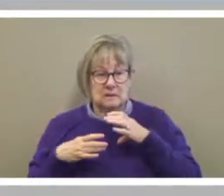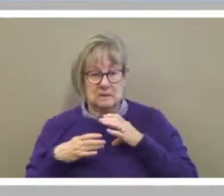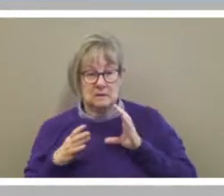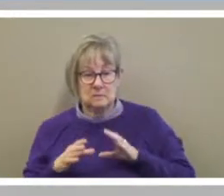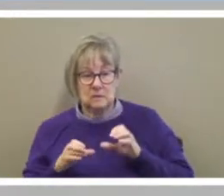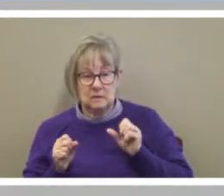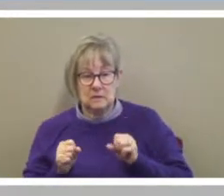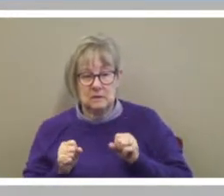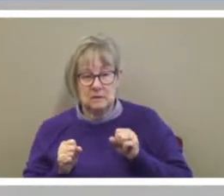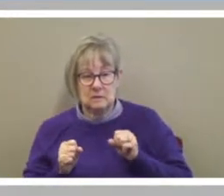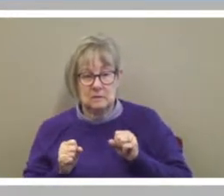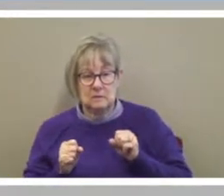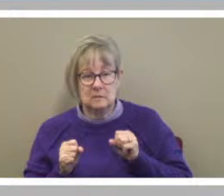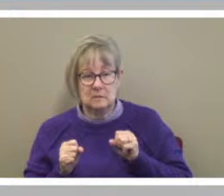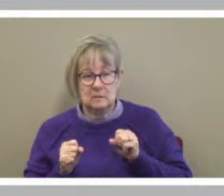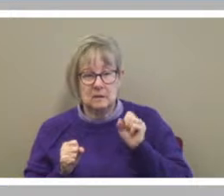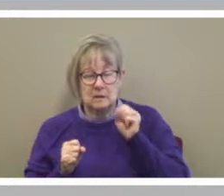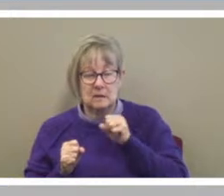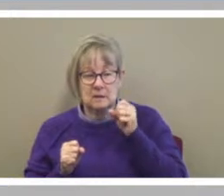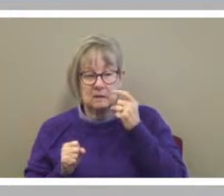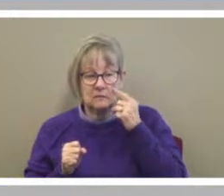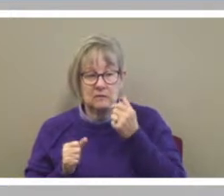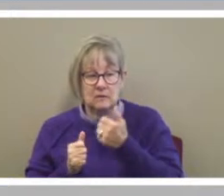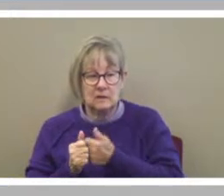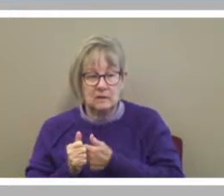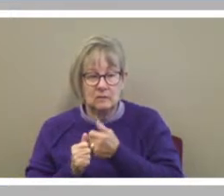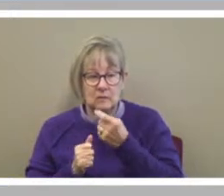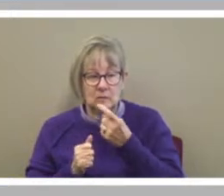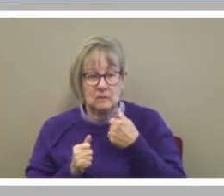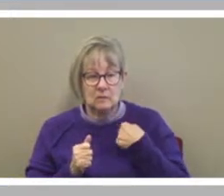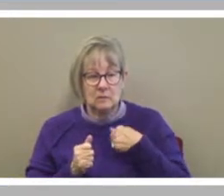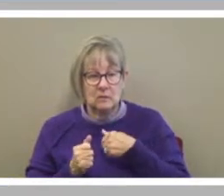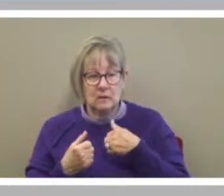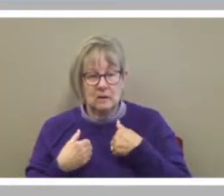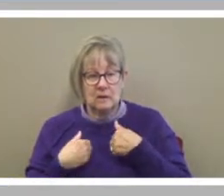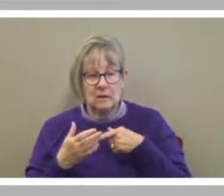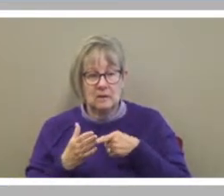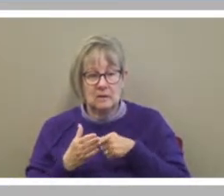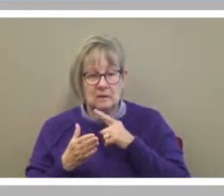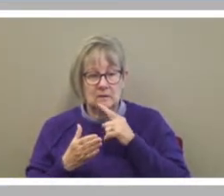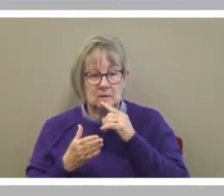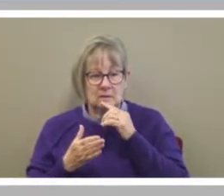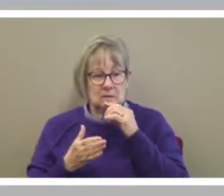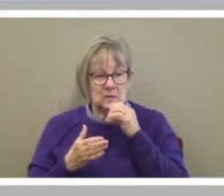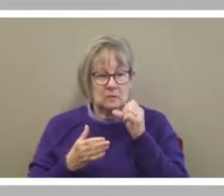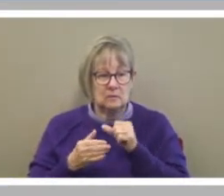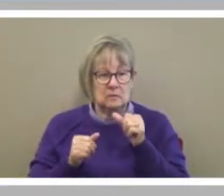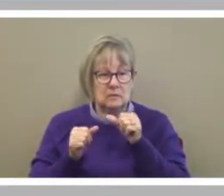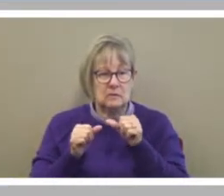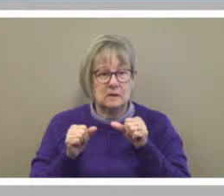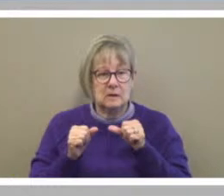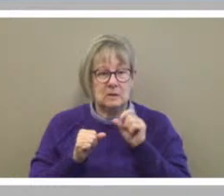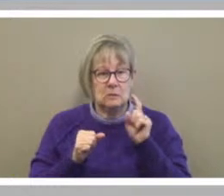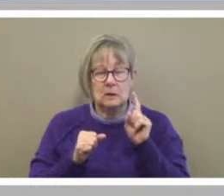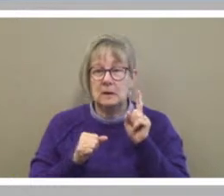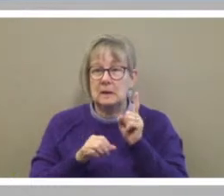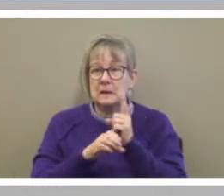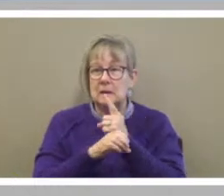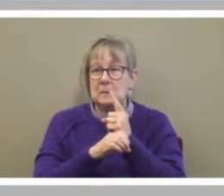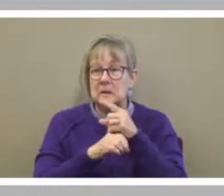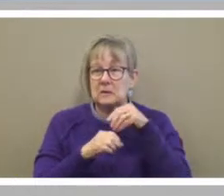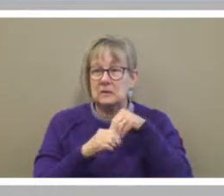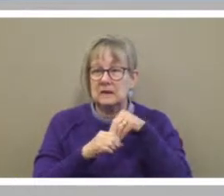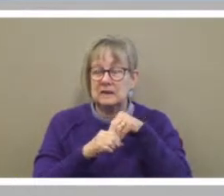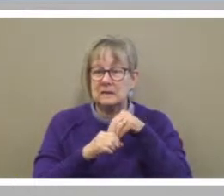then? Yes. Yeah, because for Area 1, we had, you know, this is an older area where the meters are inside the